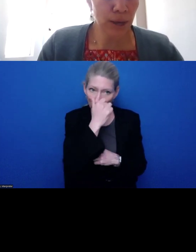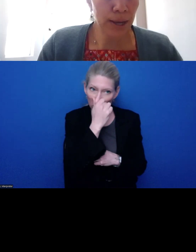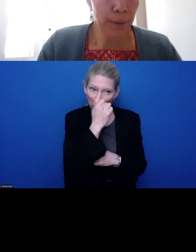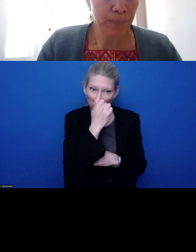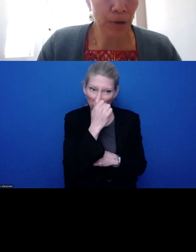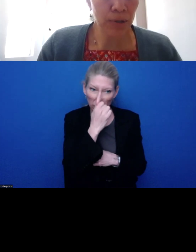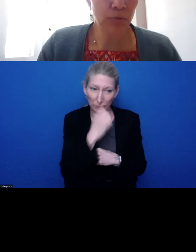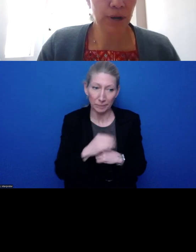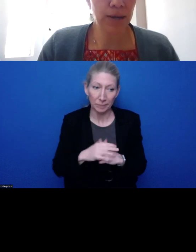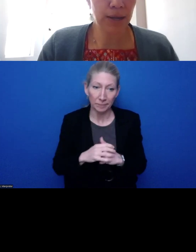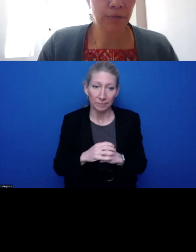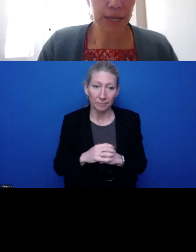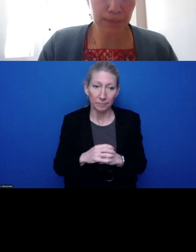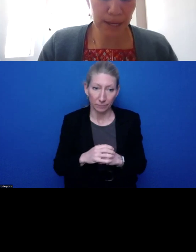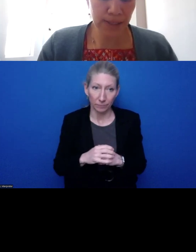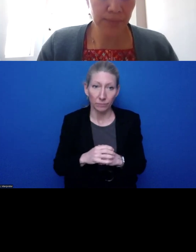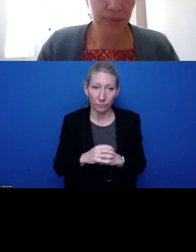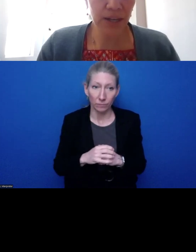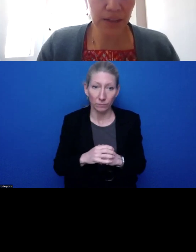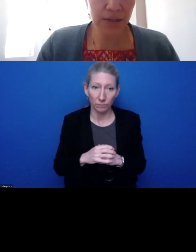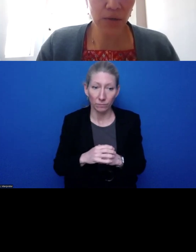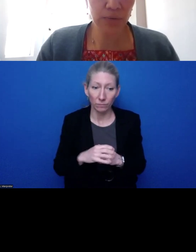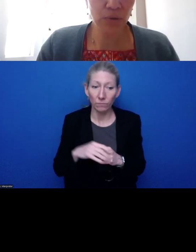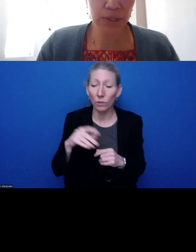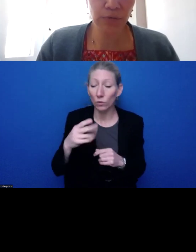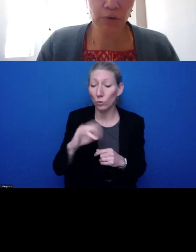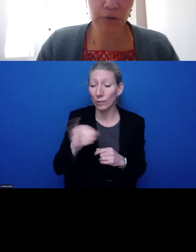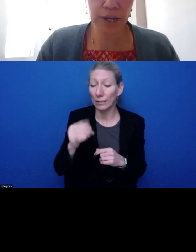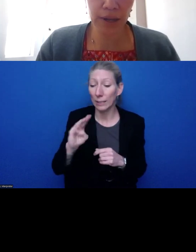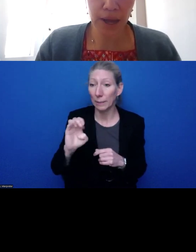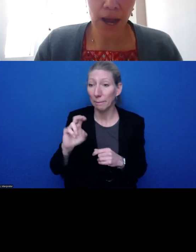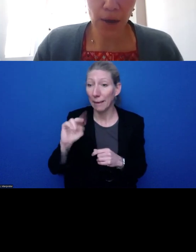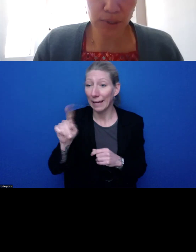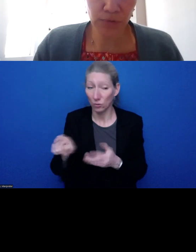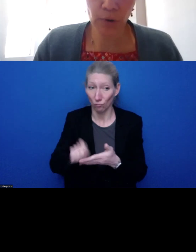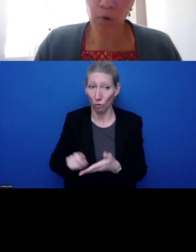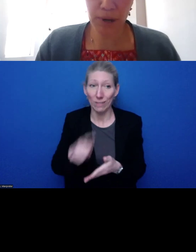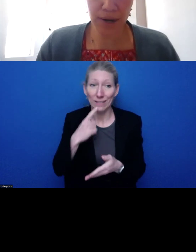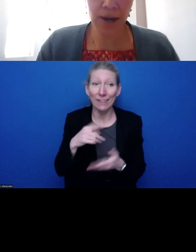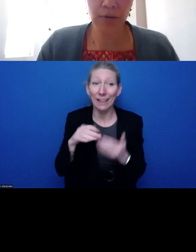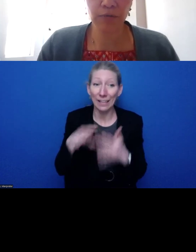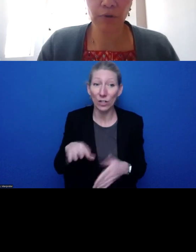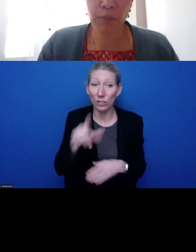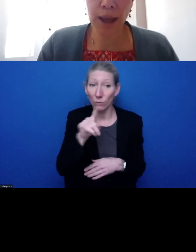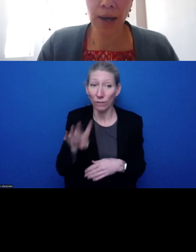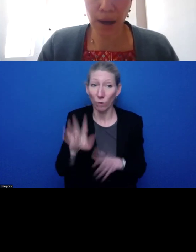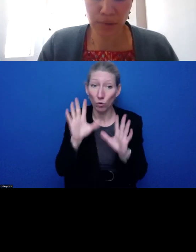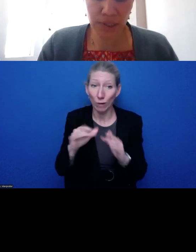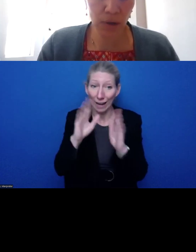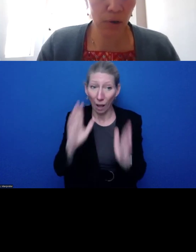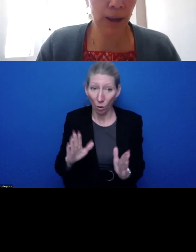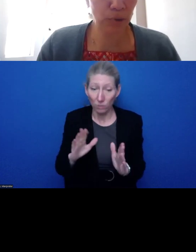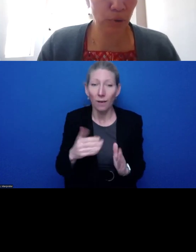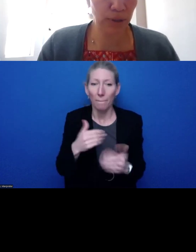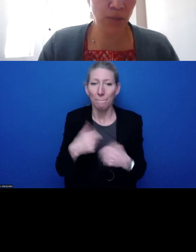According to Fray Jimenez, the leaders of the 24 great houses from Gumarcaj form a